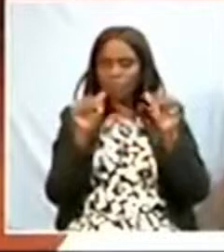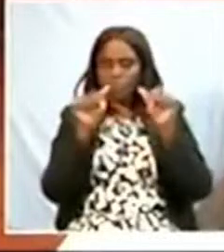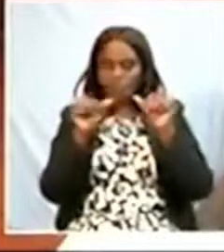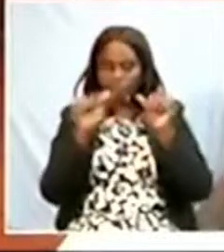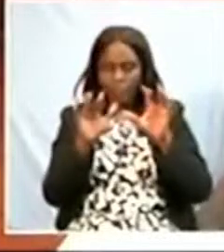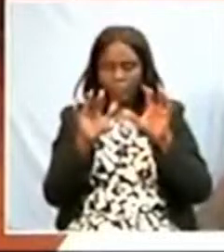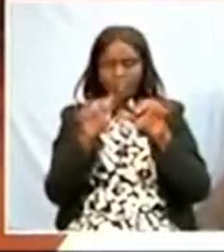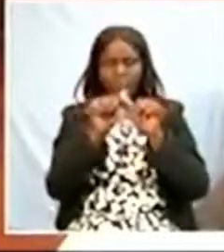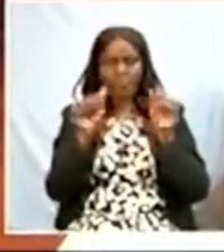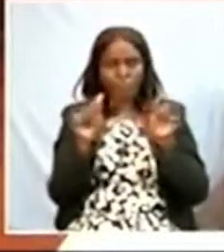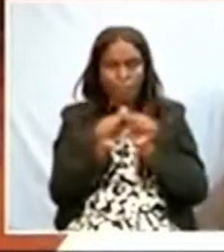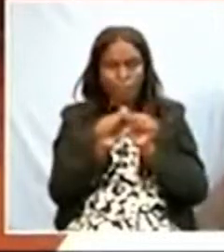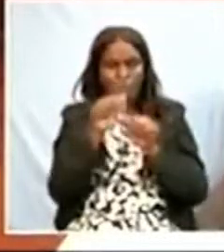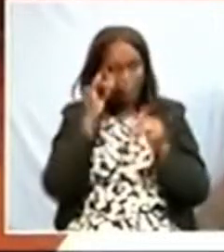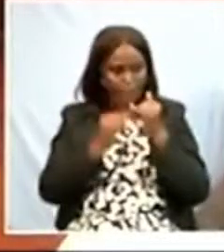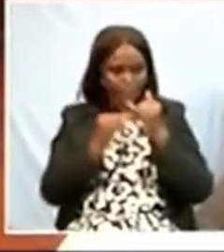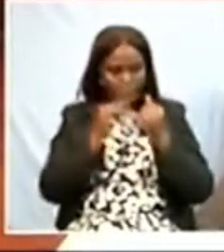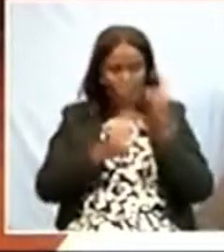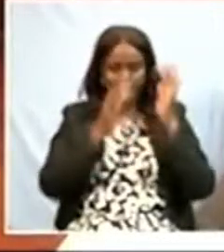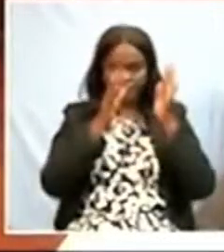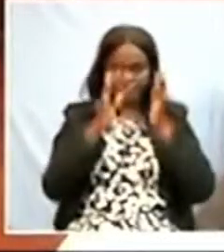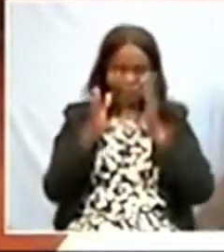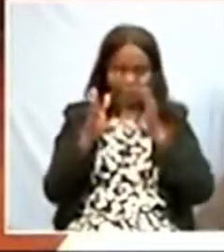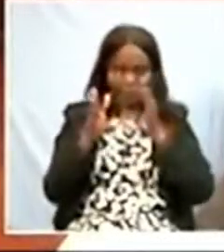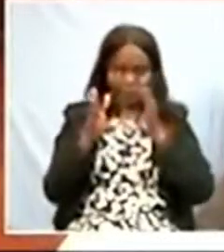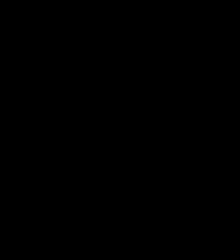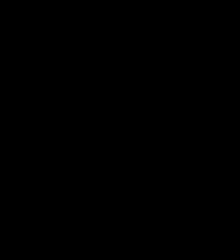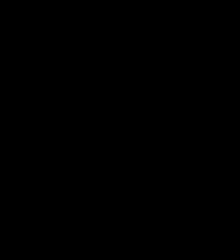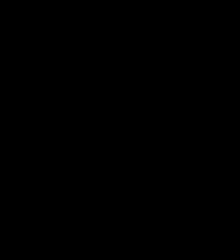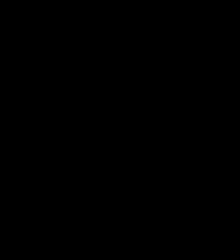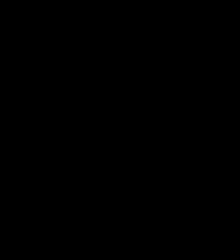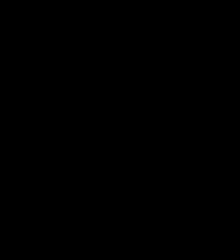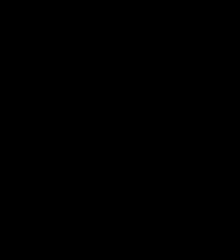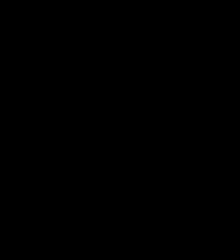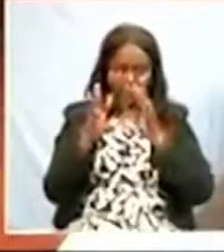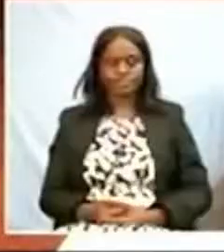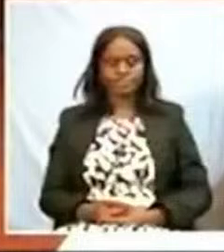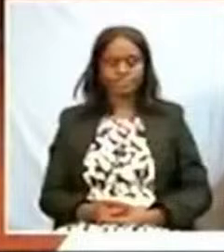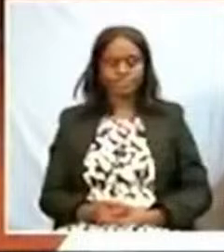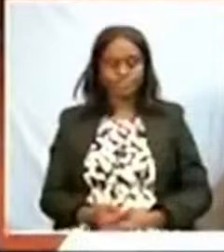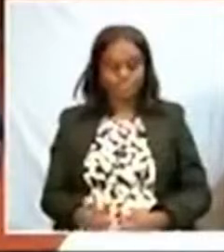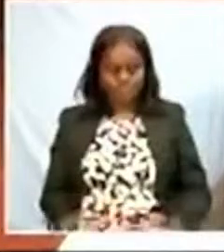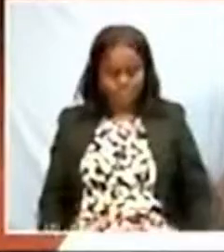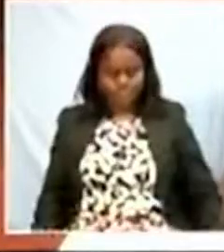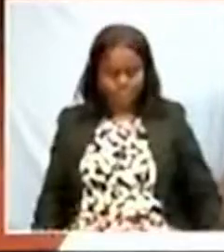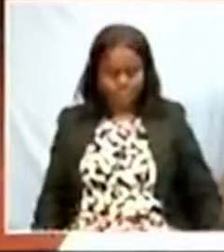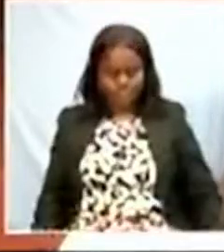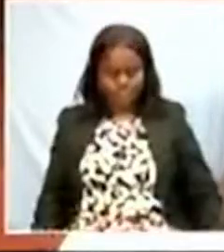Auditor General. On the last quorum, they indicated. About it as I conclude.